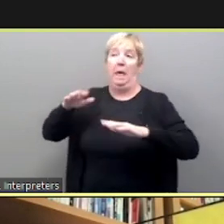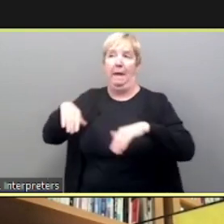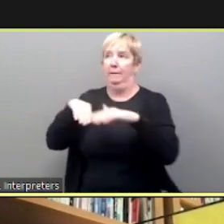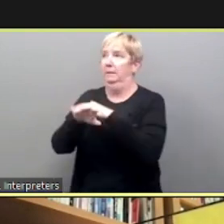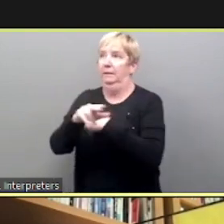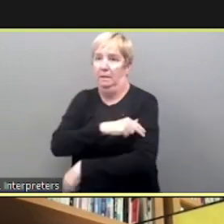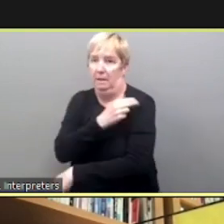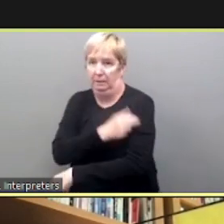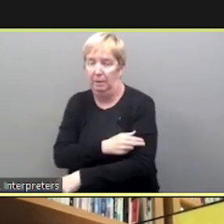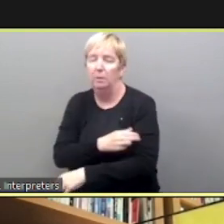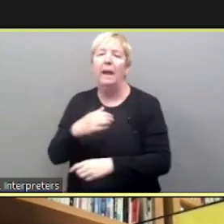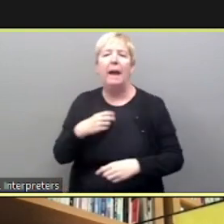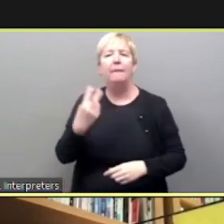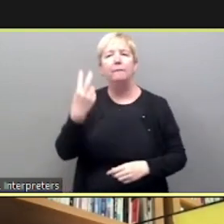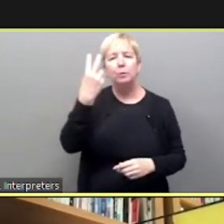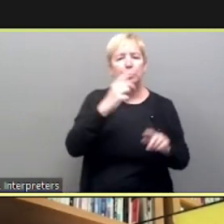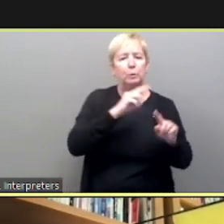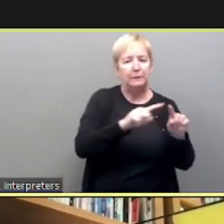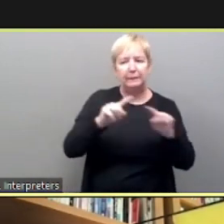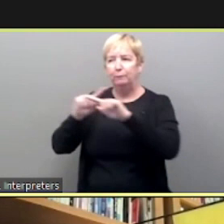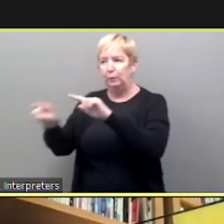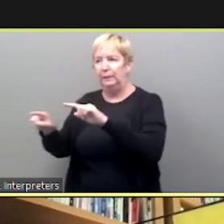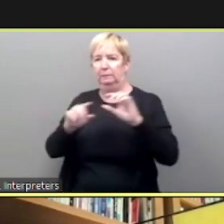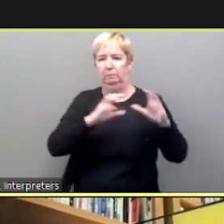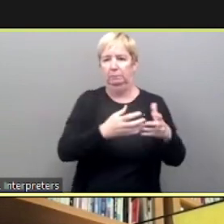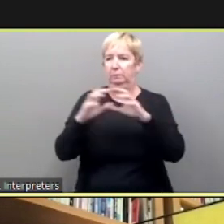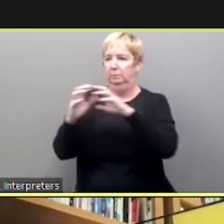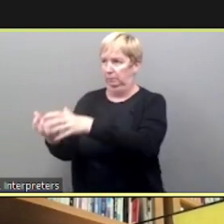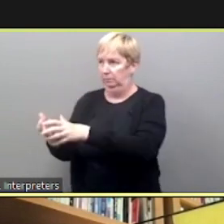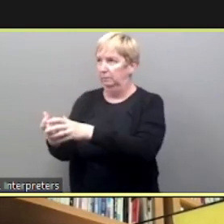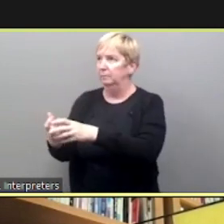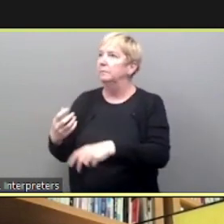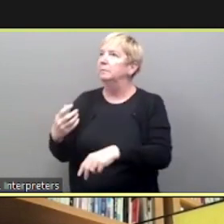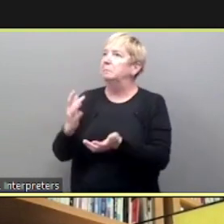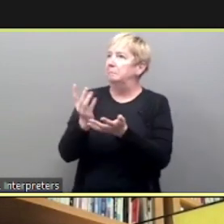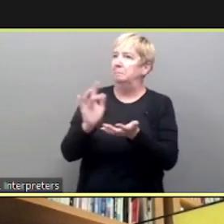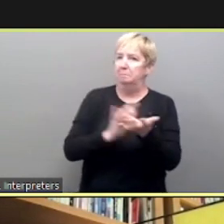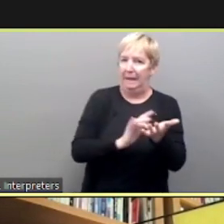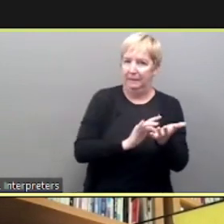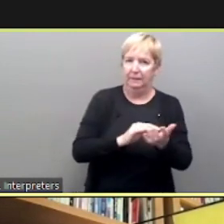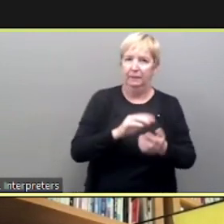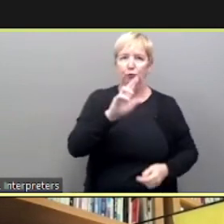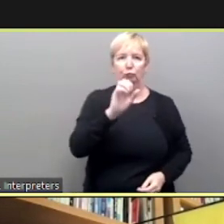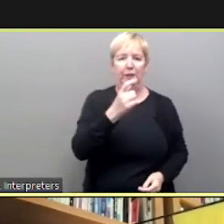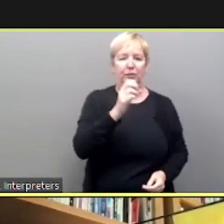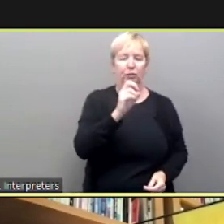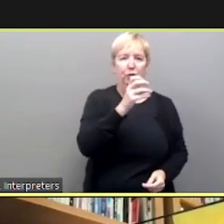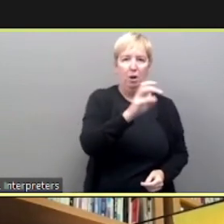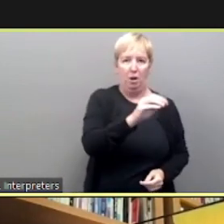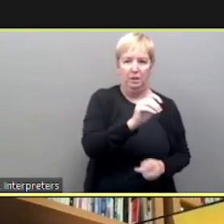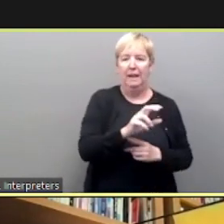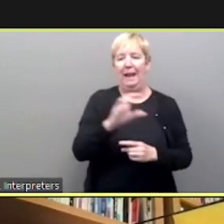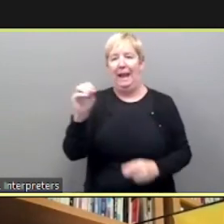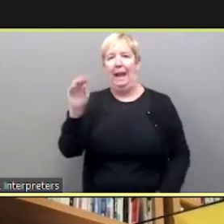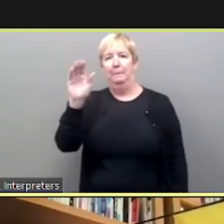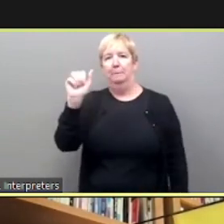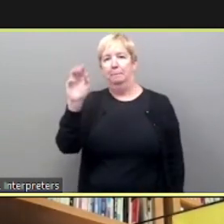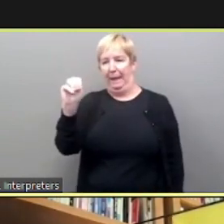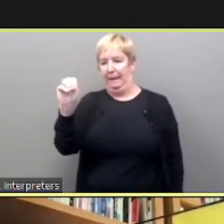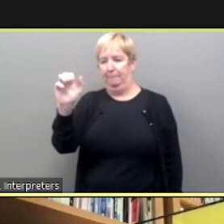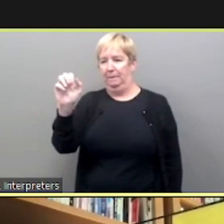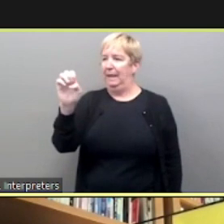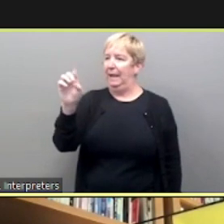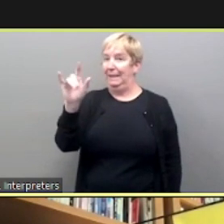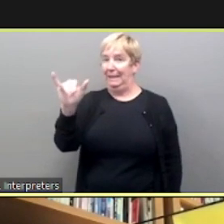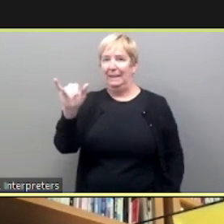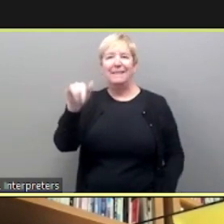different types of antibody treatments that are in use right now, Regeneron and what we call BAM-EDI. And BAM-EDI is